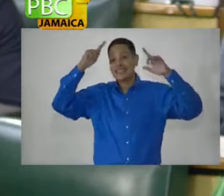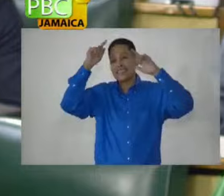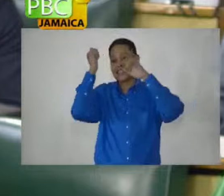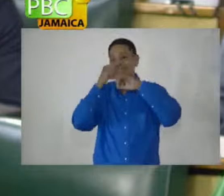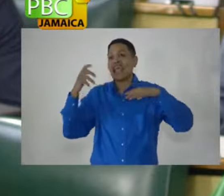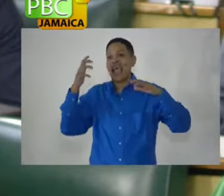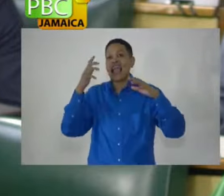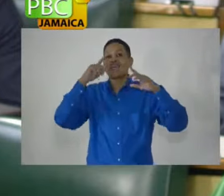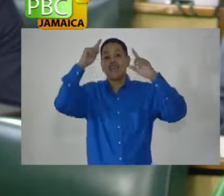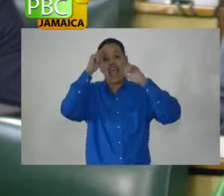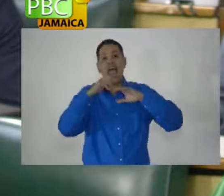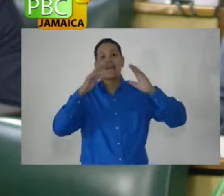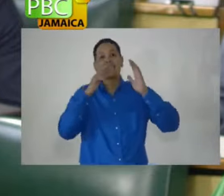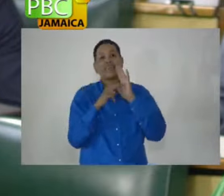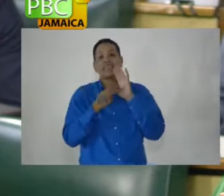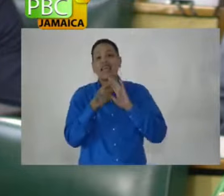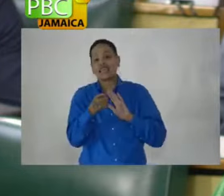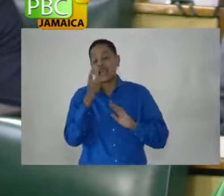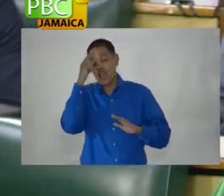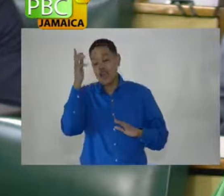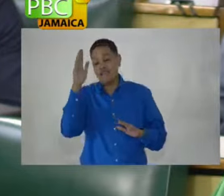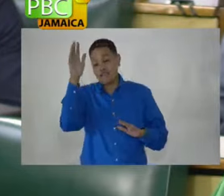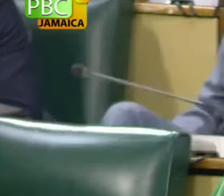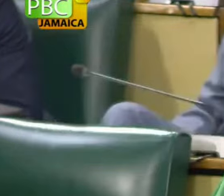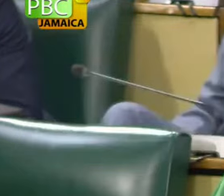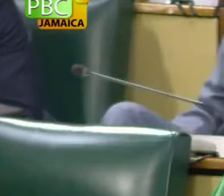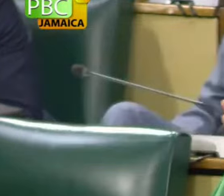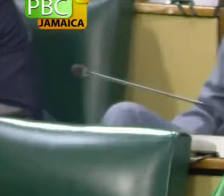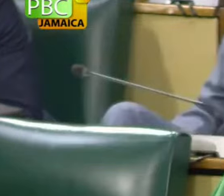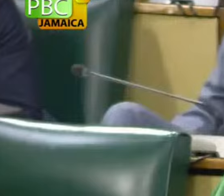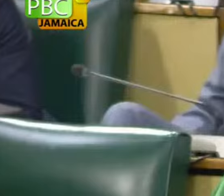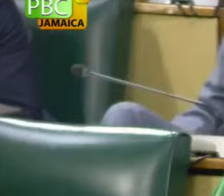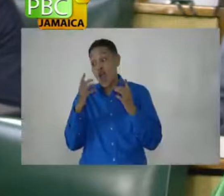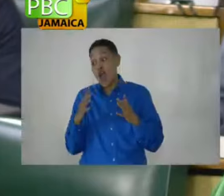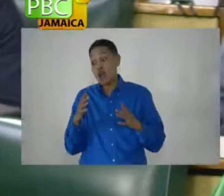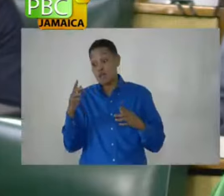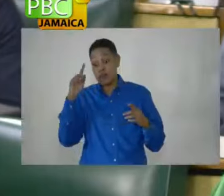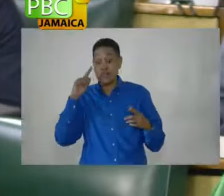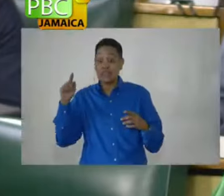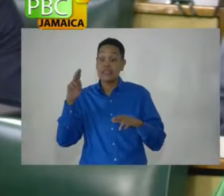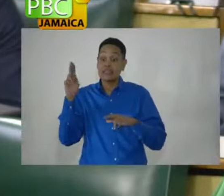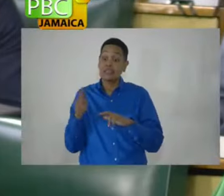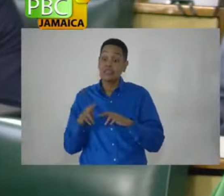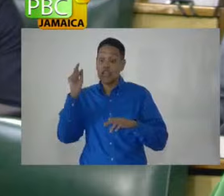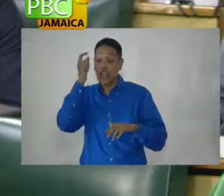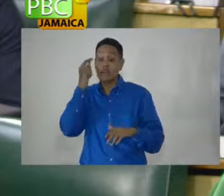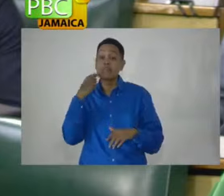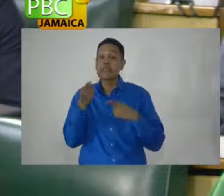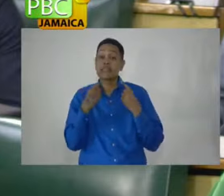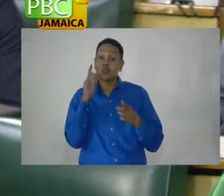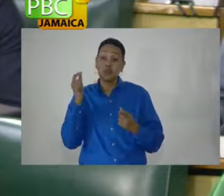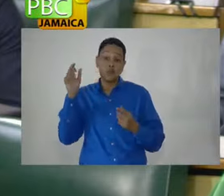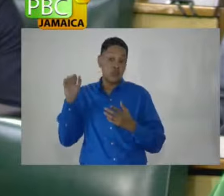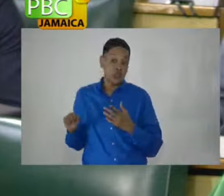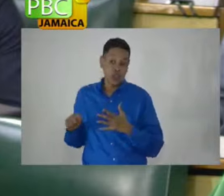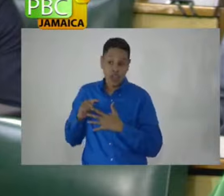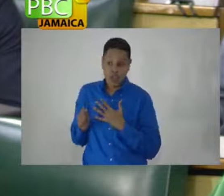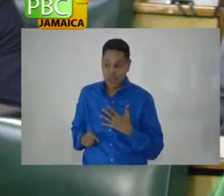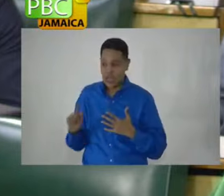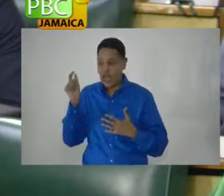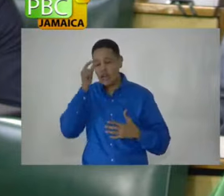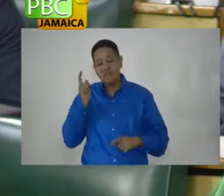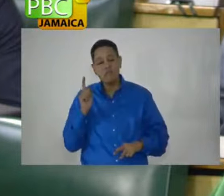the intention of the opposition if it ever sits in the seat of government. Madam Speaker, a